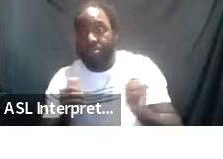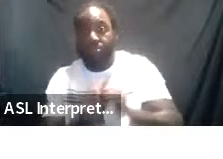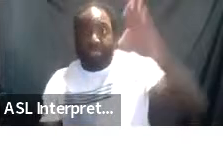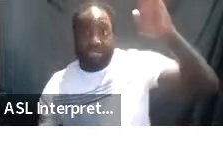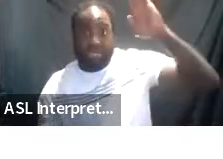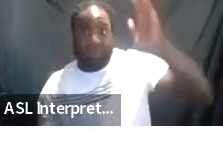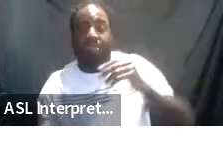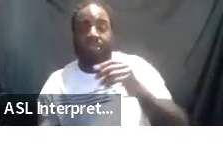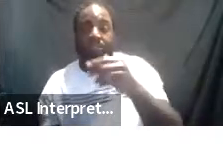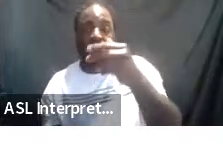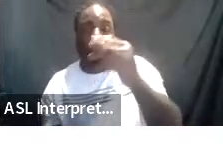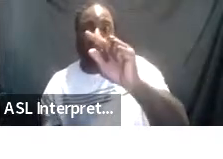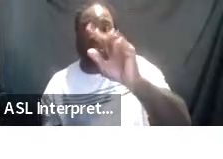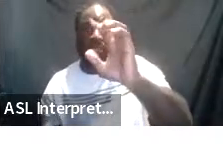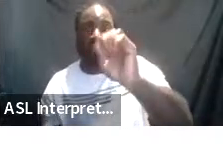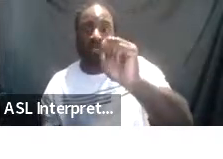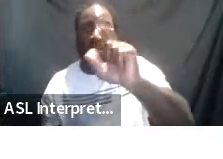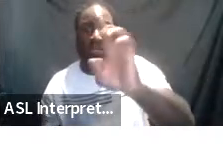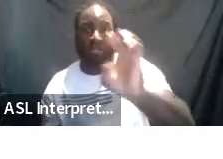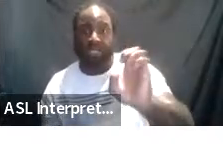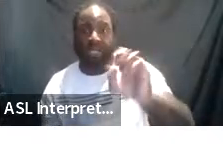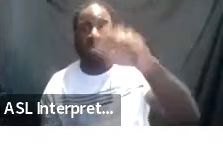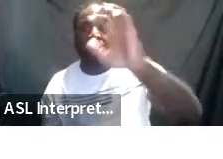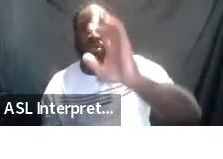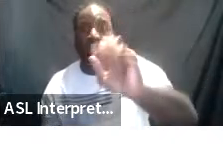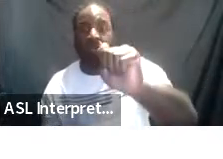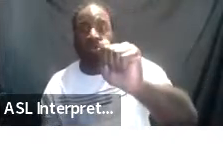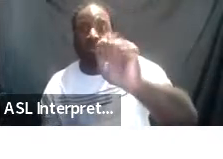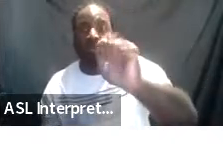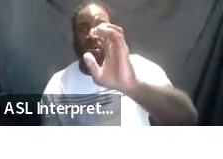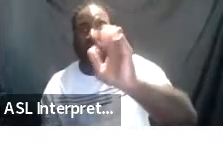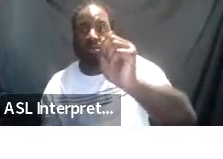Gail Accardi.